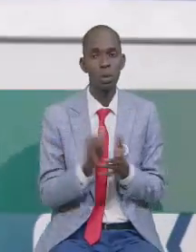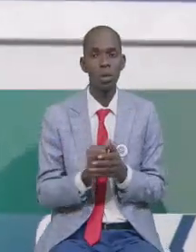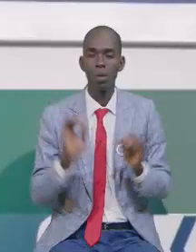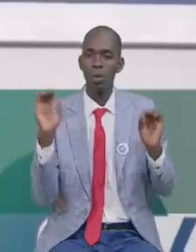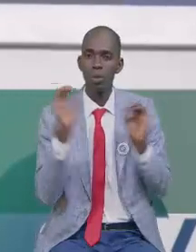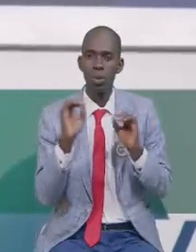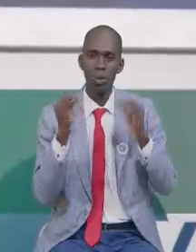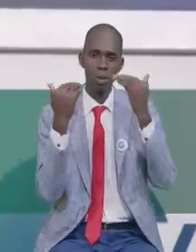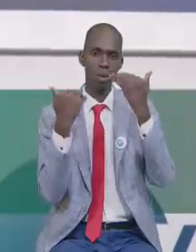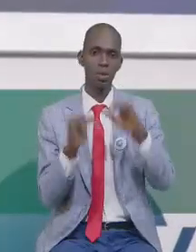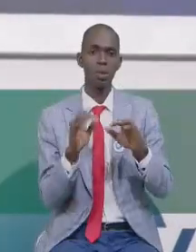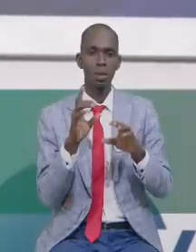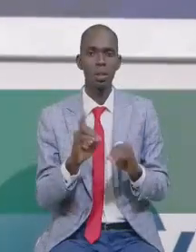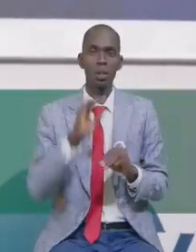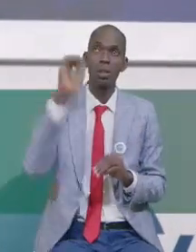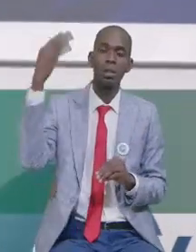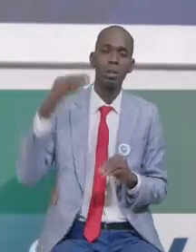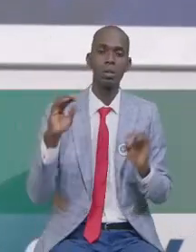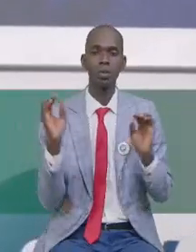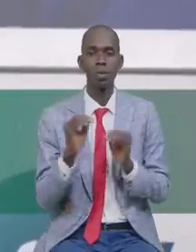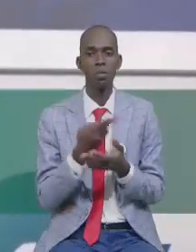and unfailing power for